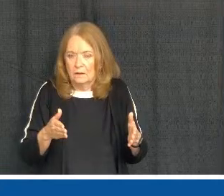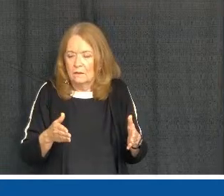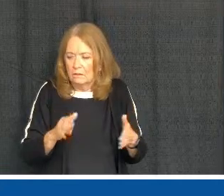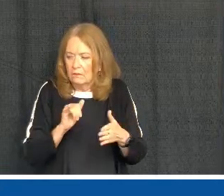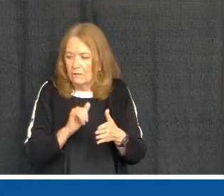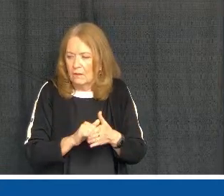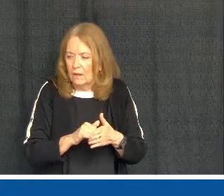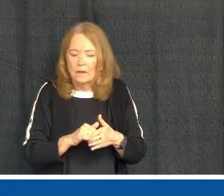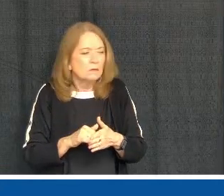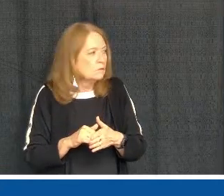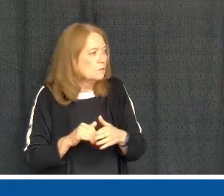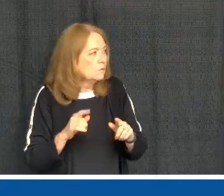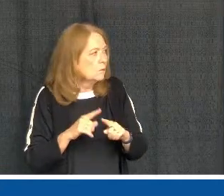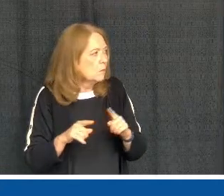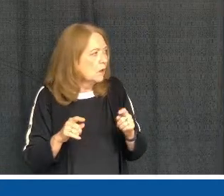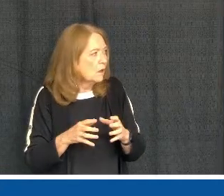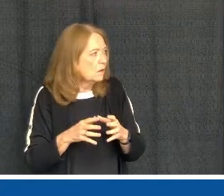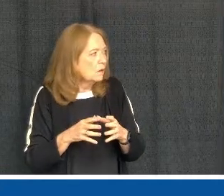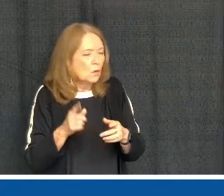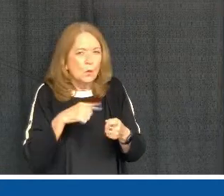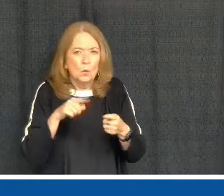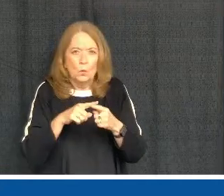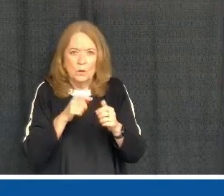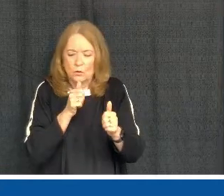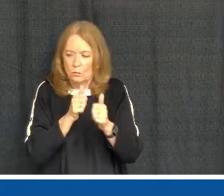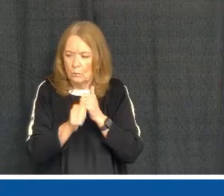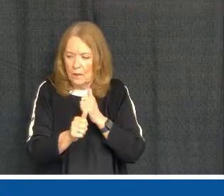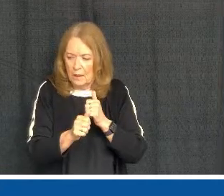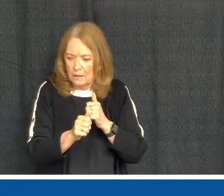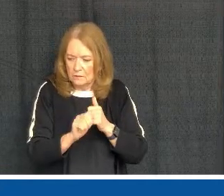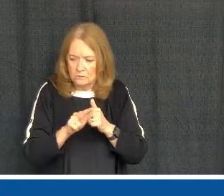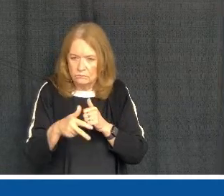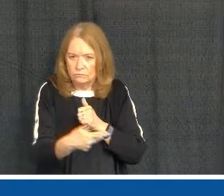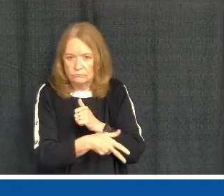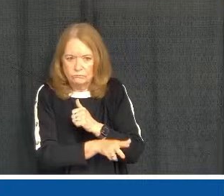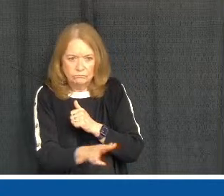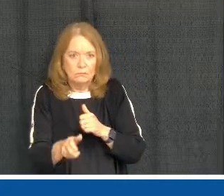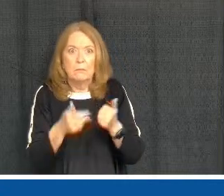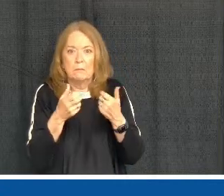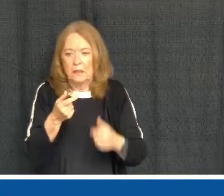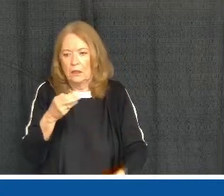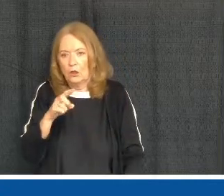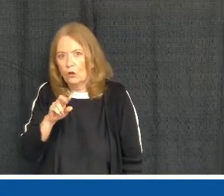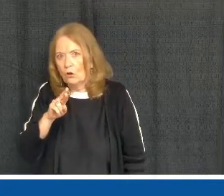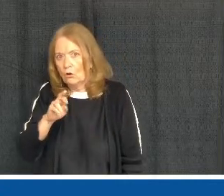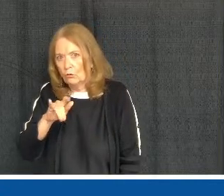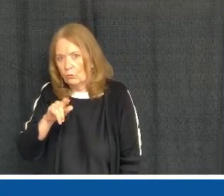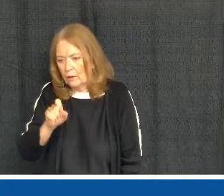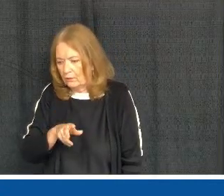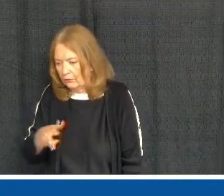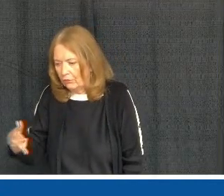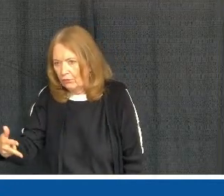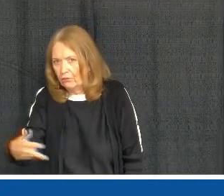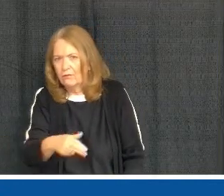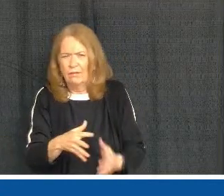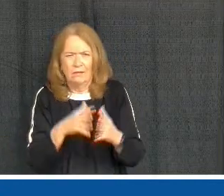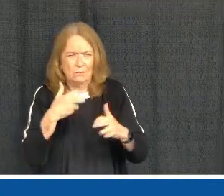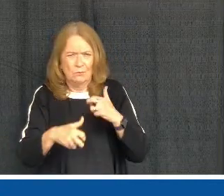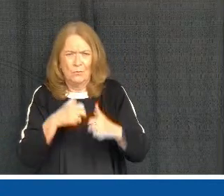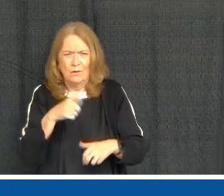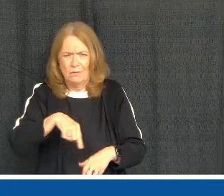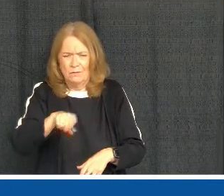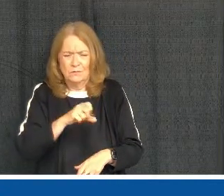I would call dead man curves. When you pass guardrail after guardrail after guardrail, there are a lot of issues over there. So I'm just